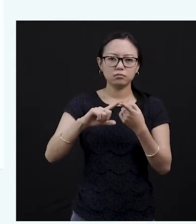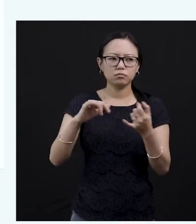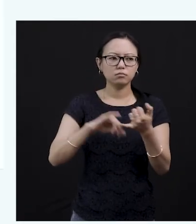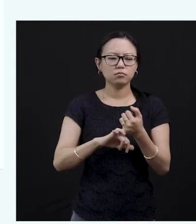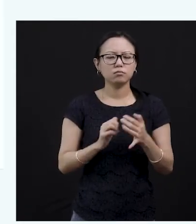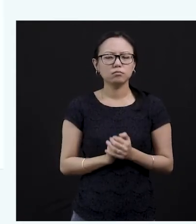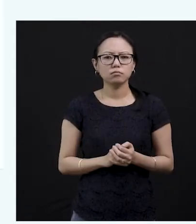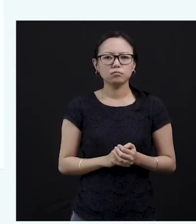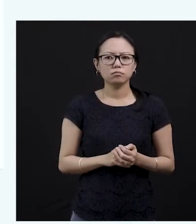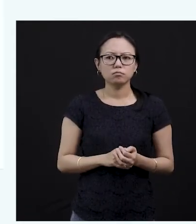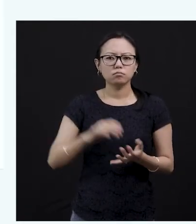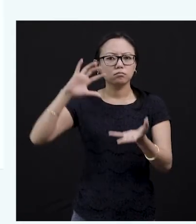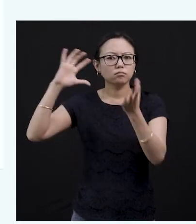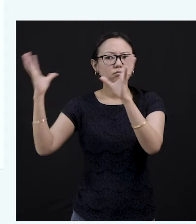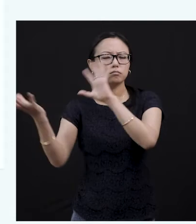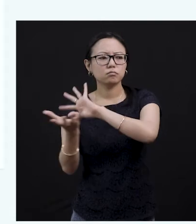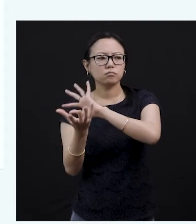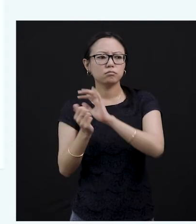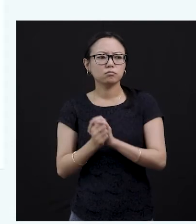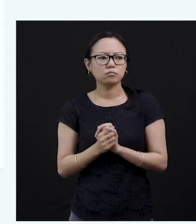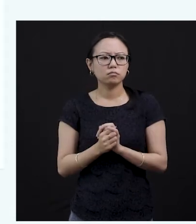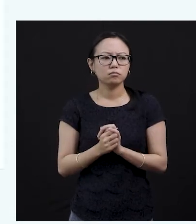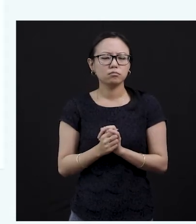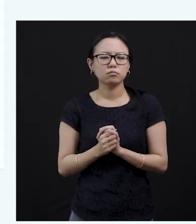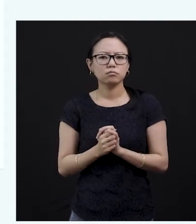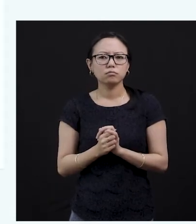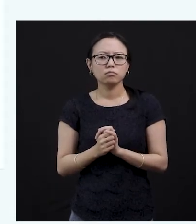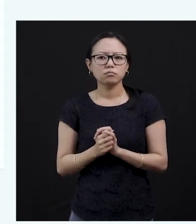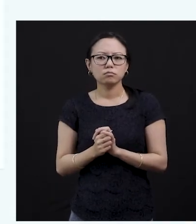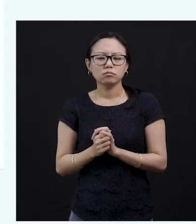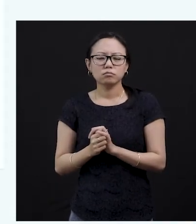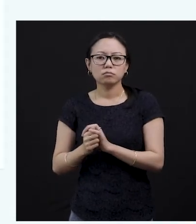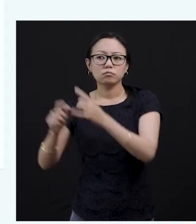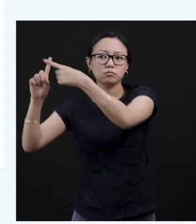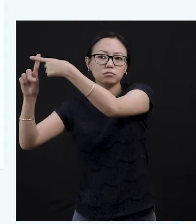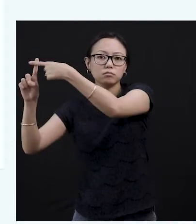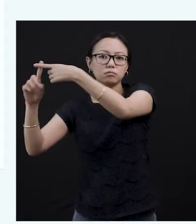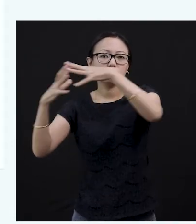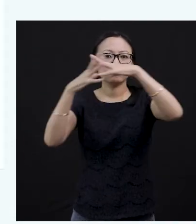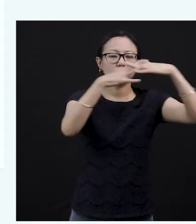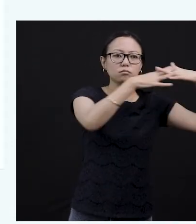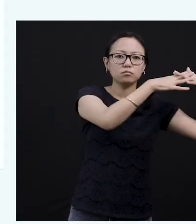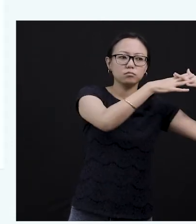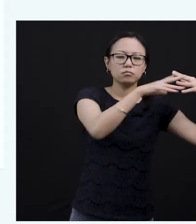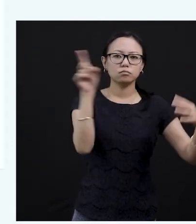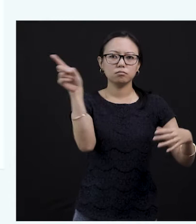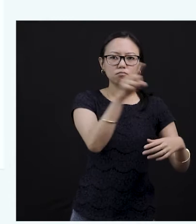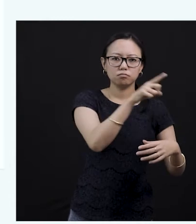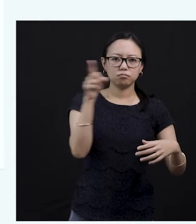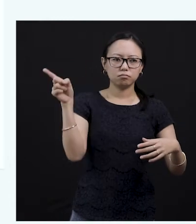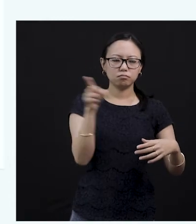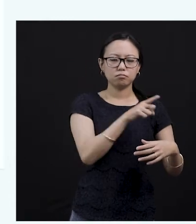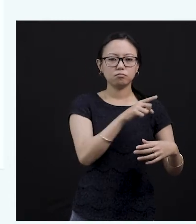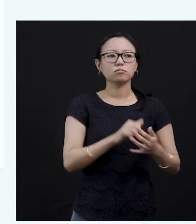the earth from west to east or east to west, whichever you can say, are known as the